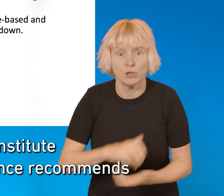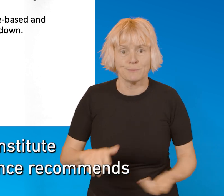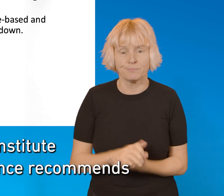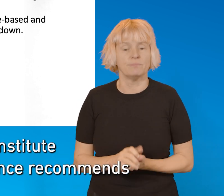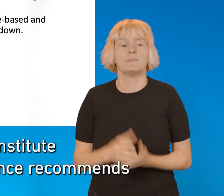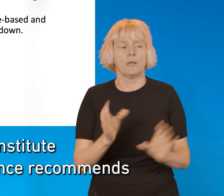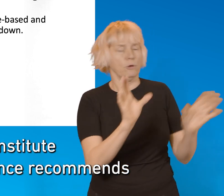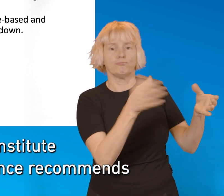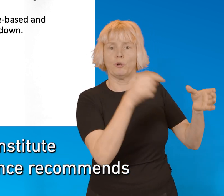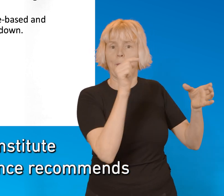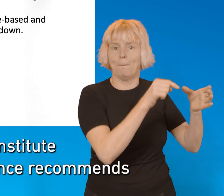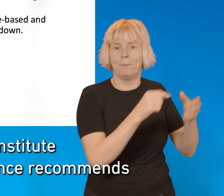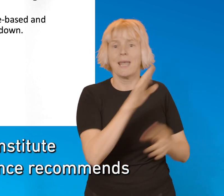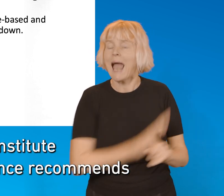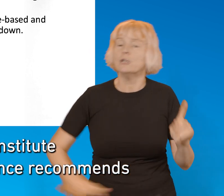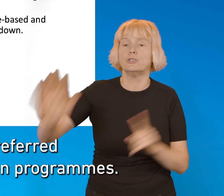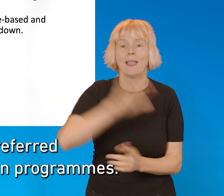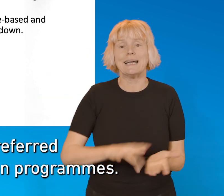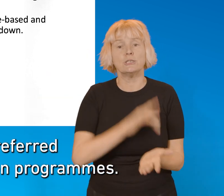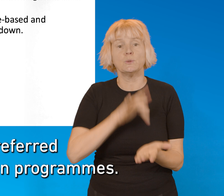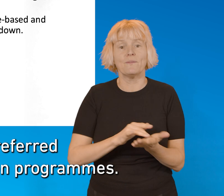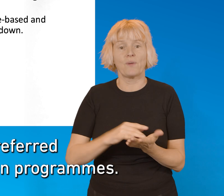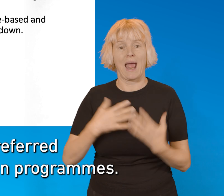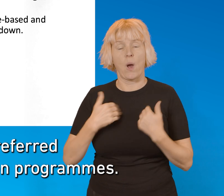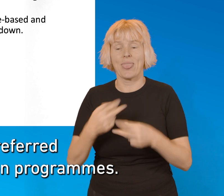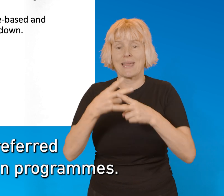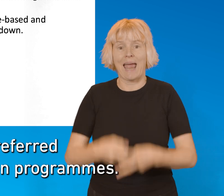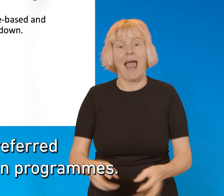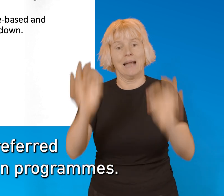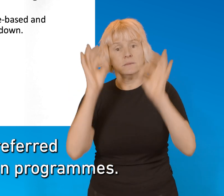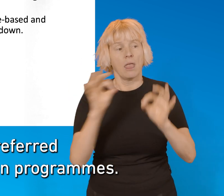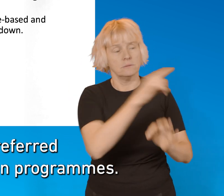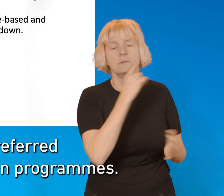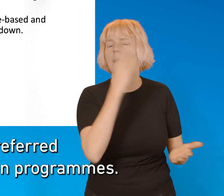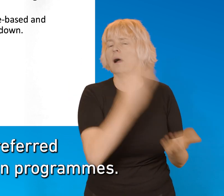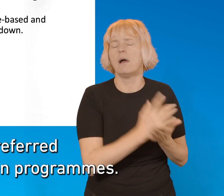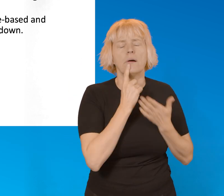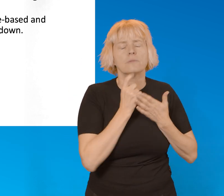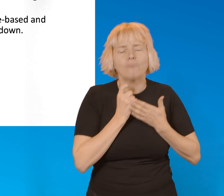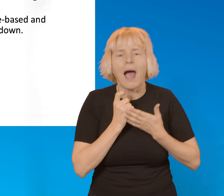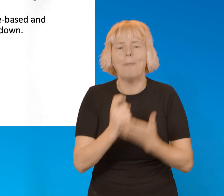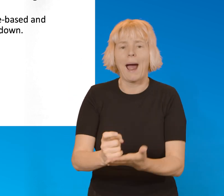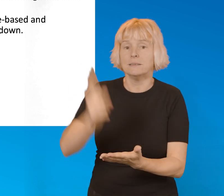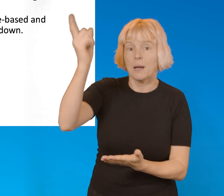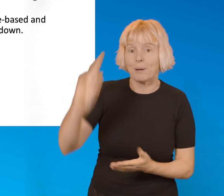And the National Institute for Health and Care Excellence recommends people should be referred to these diabetes education programmes.